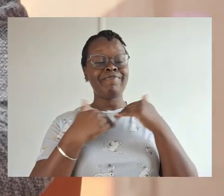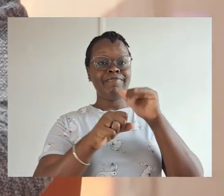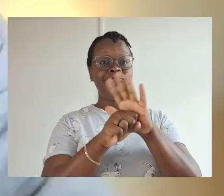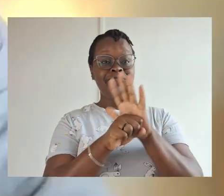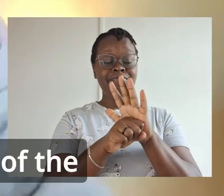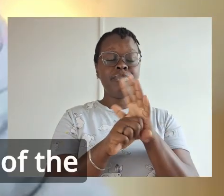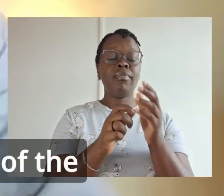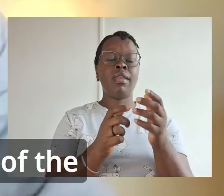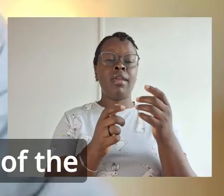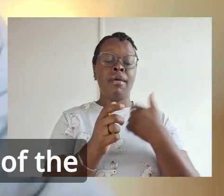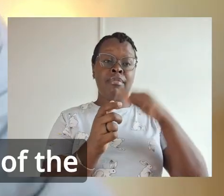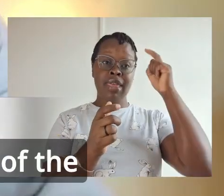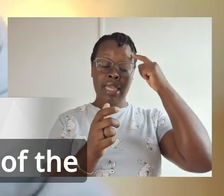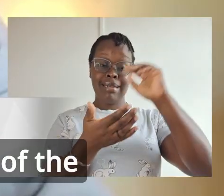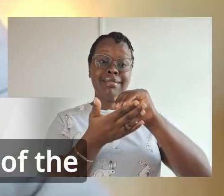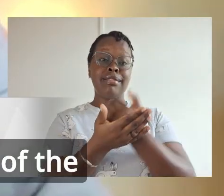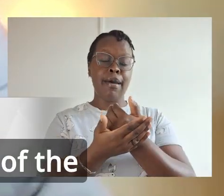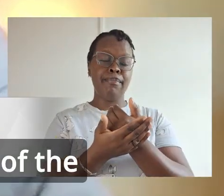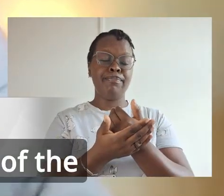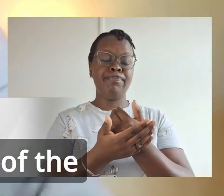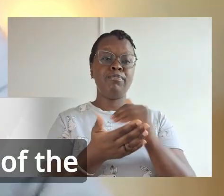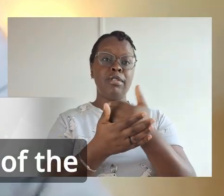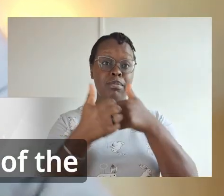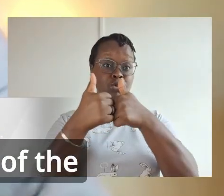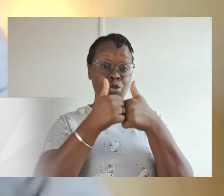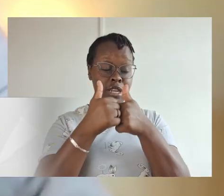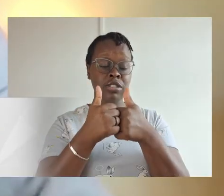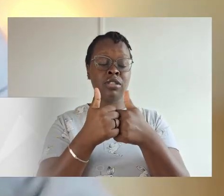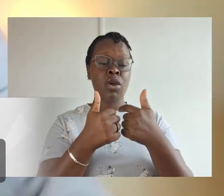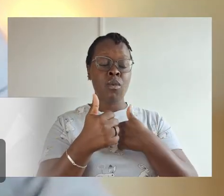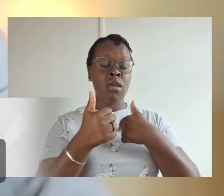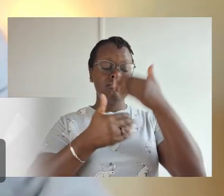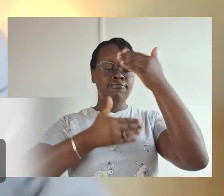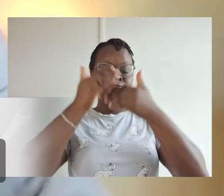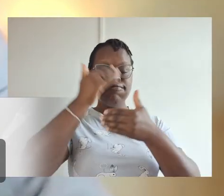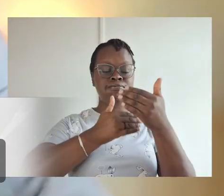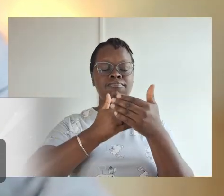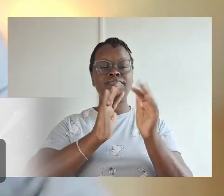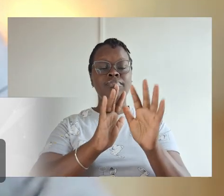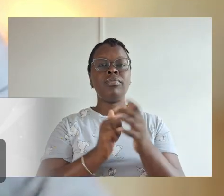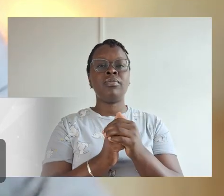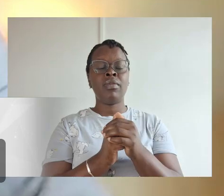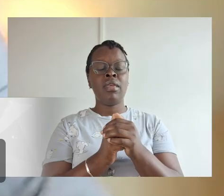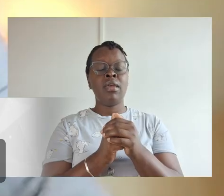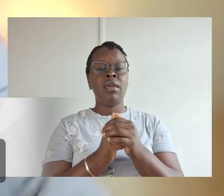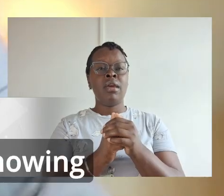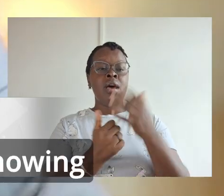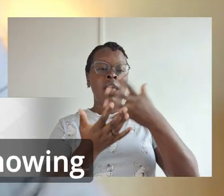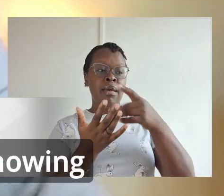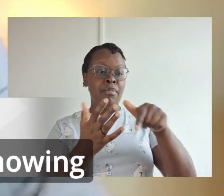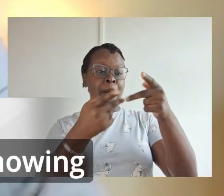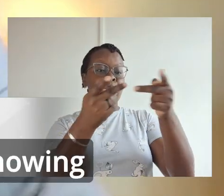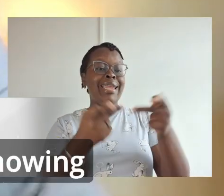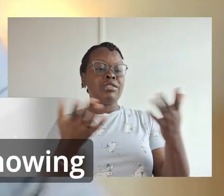much. I think some of the context, some of the challenges that we have really faced is the context in